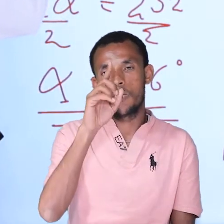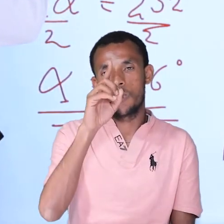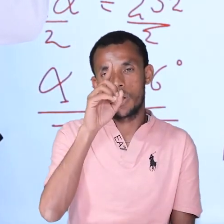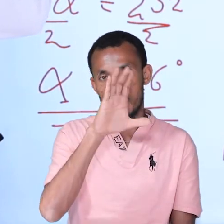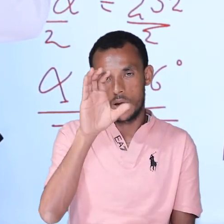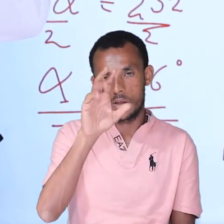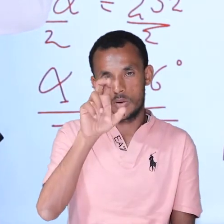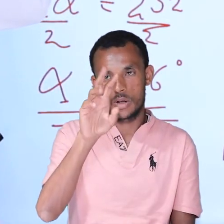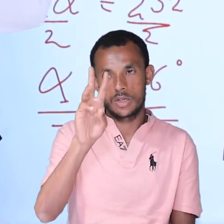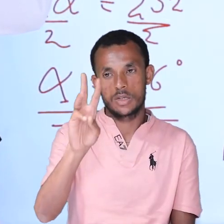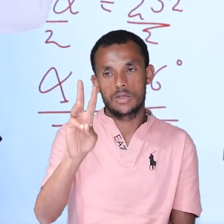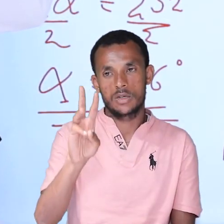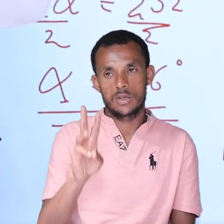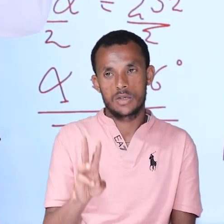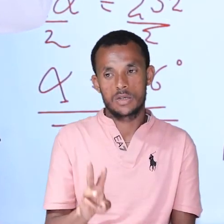126